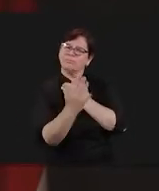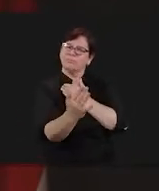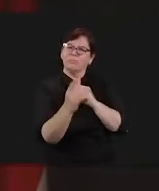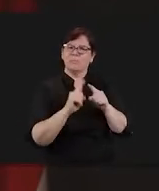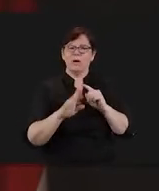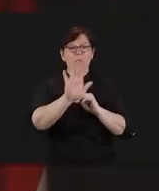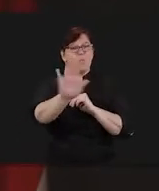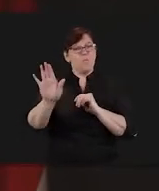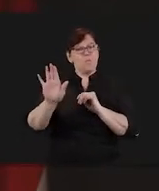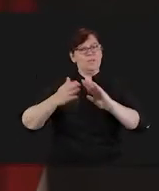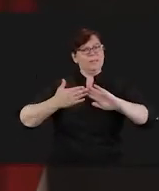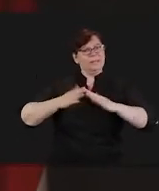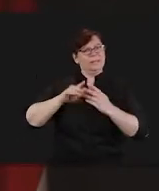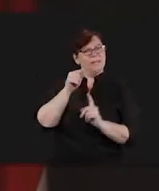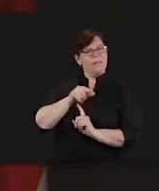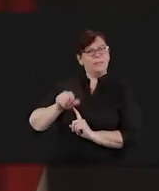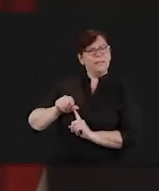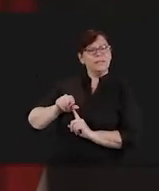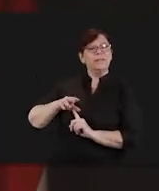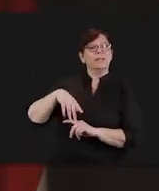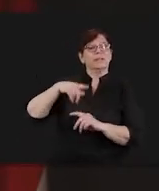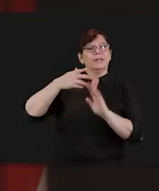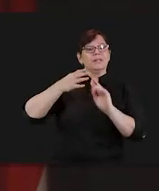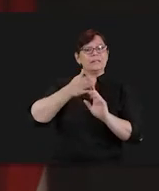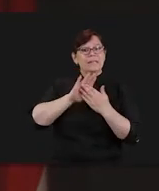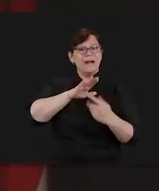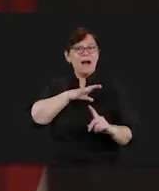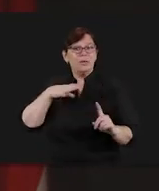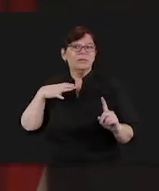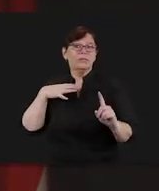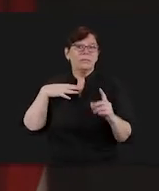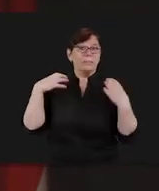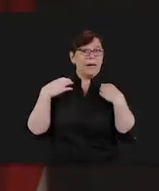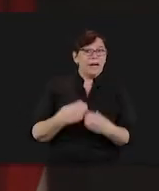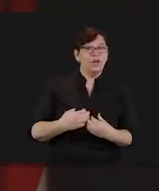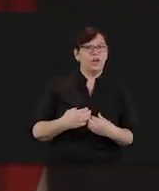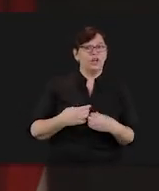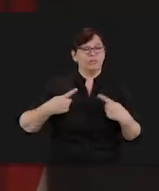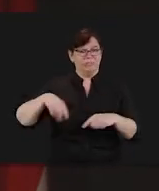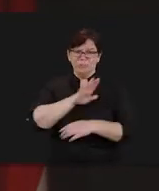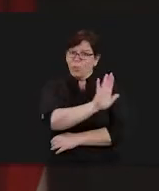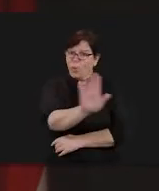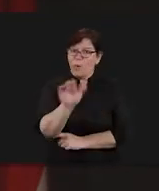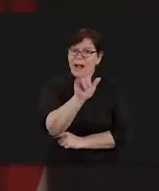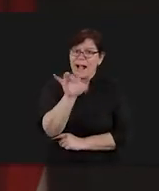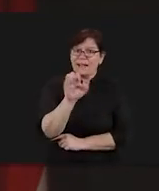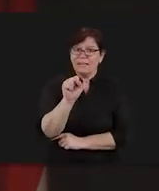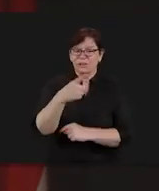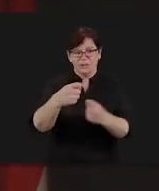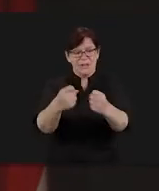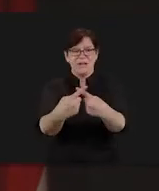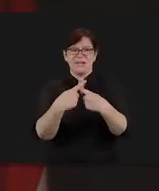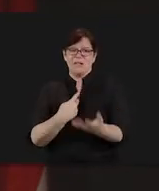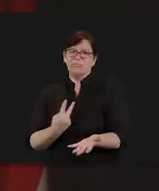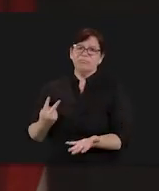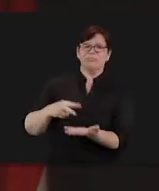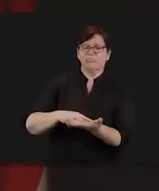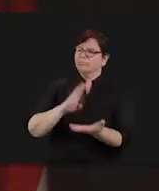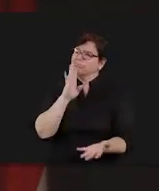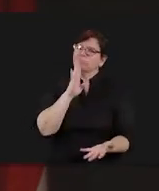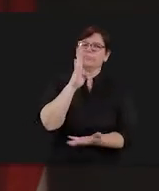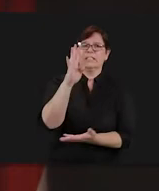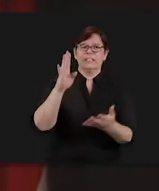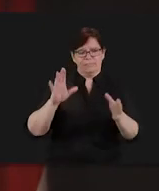your city council, and your mayor are your allies, and you can count on us to stand up and to speak up and to